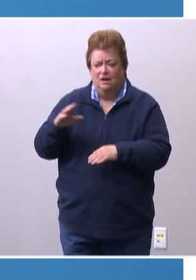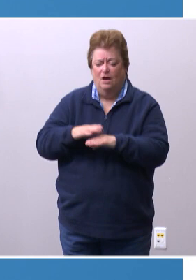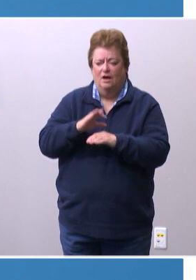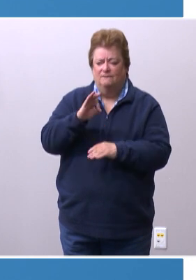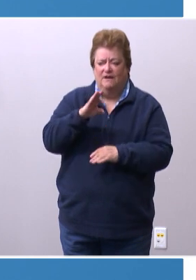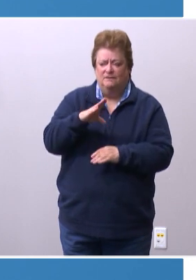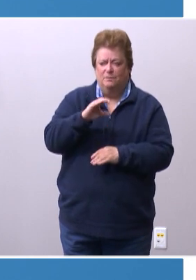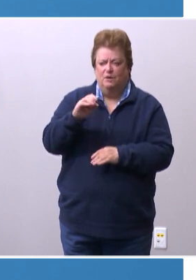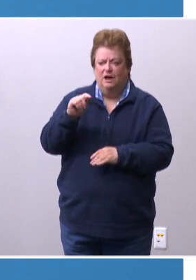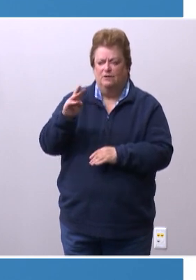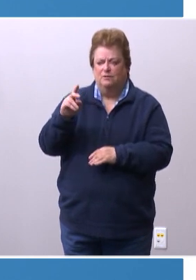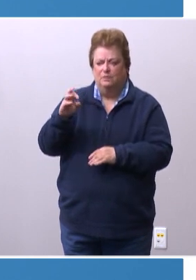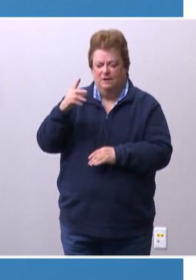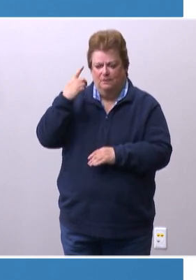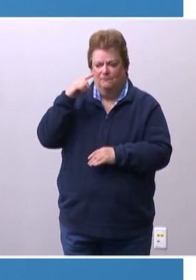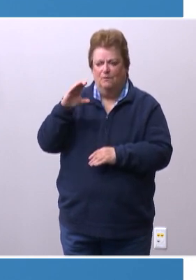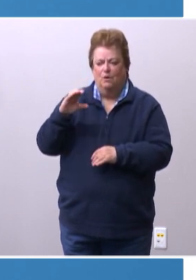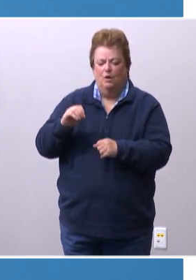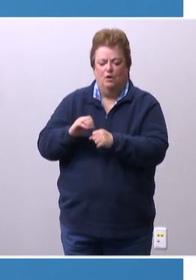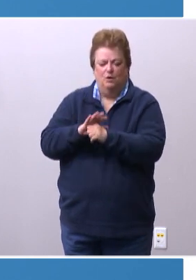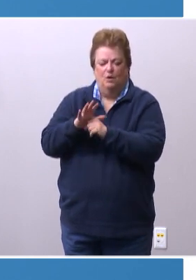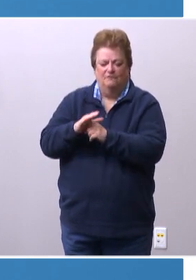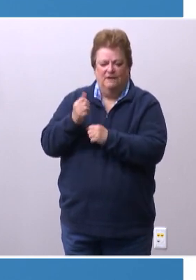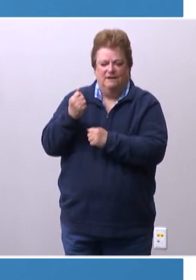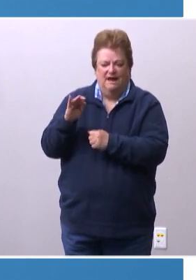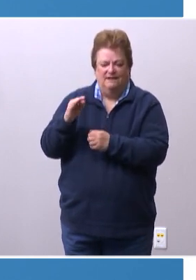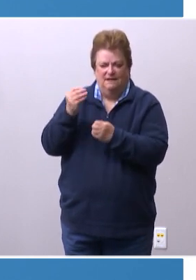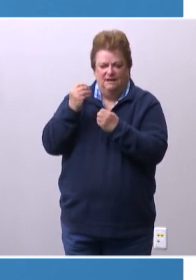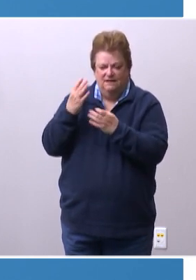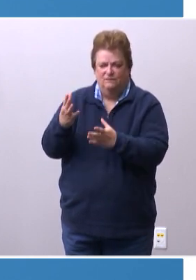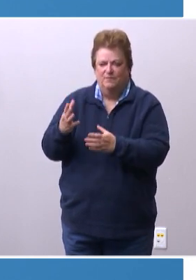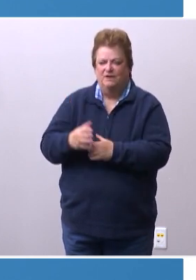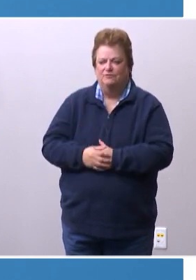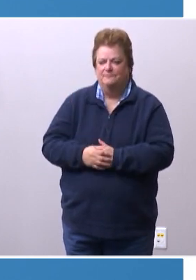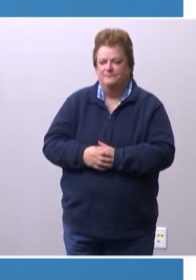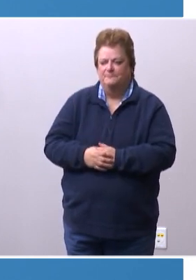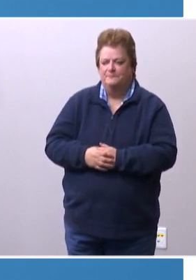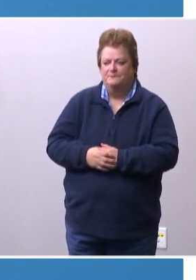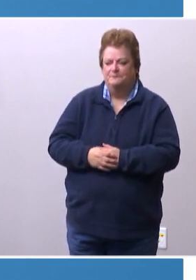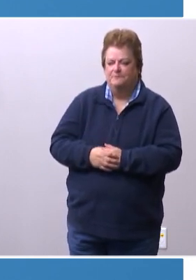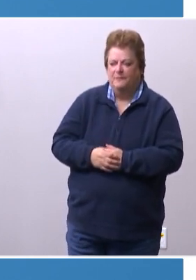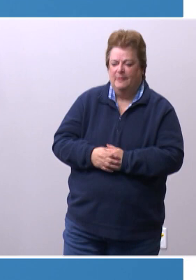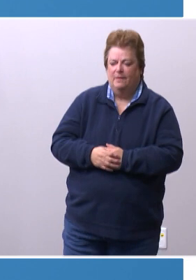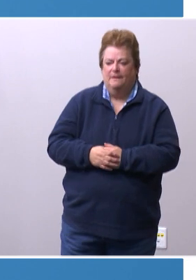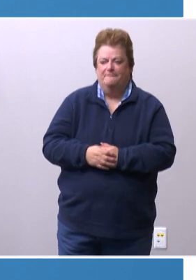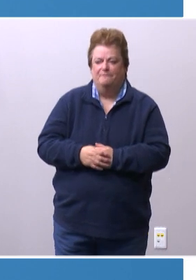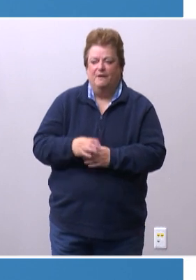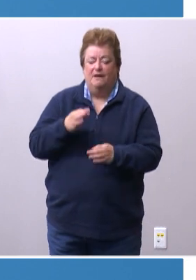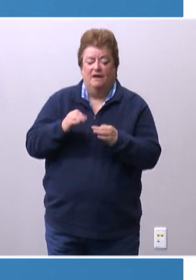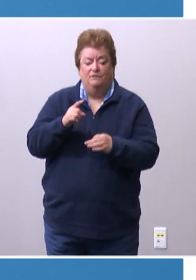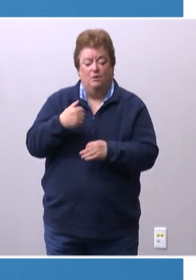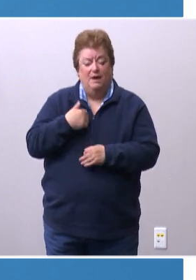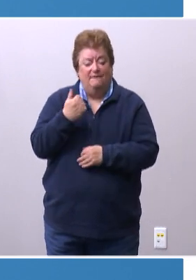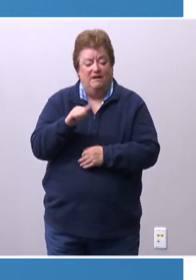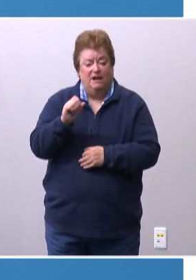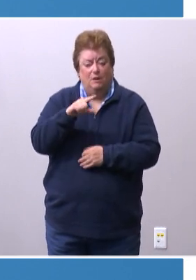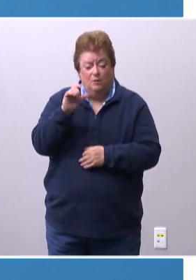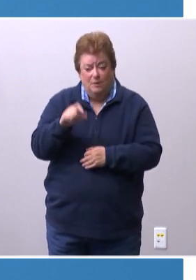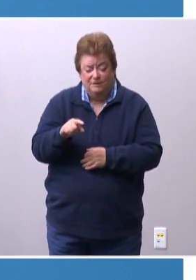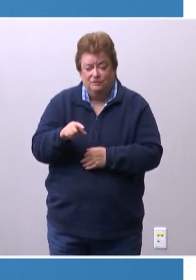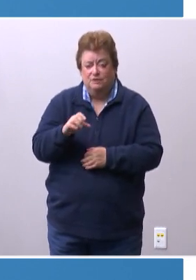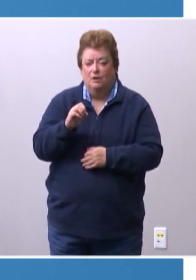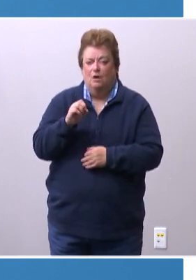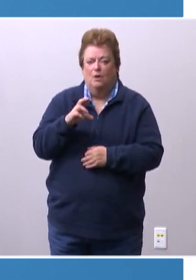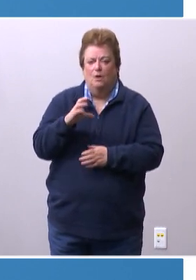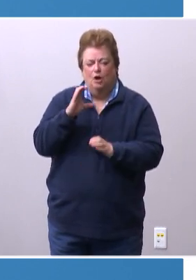Facebook for COVID-19 information and updates. And if you have COVID-19 questions or if you're